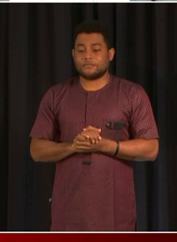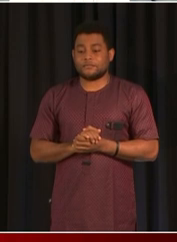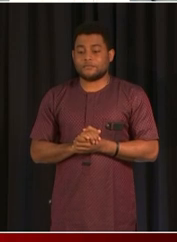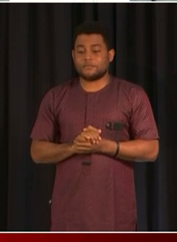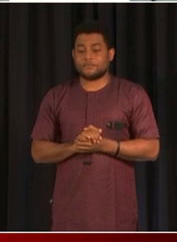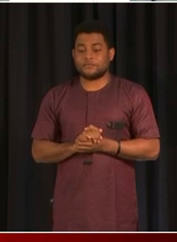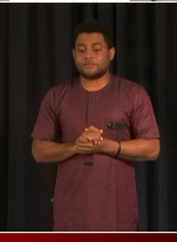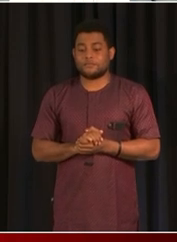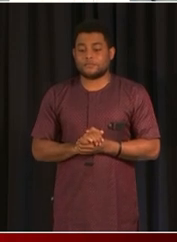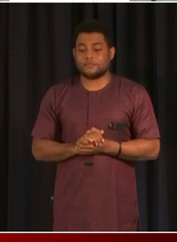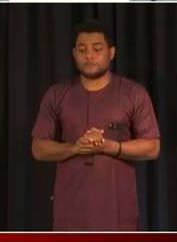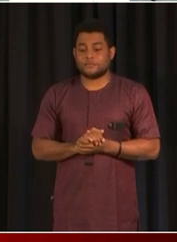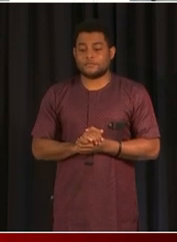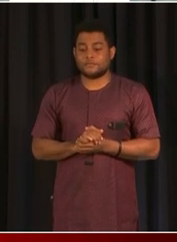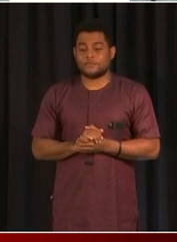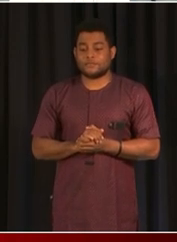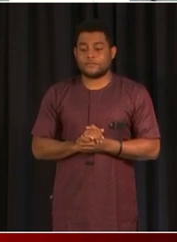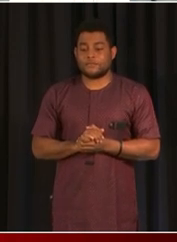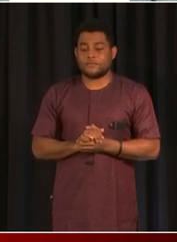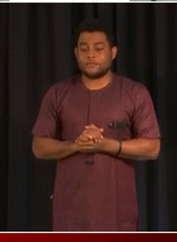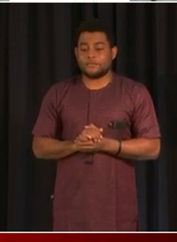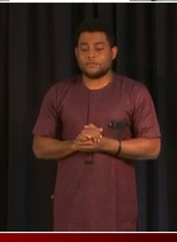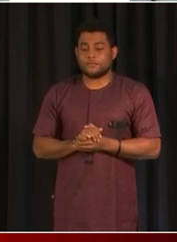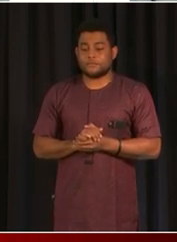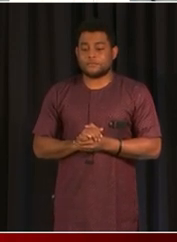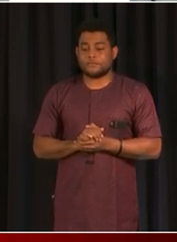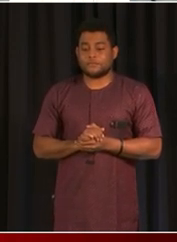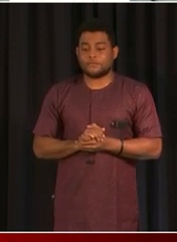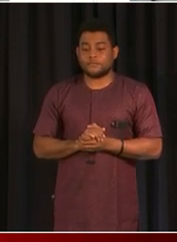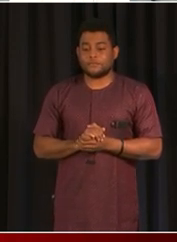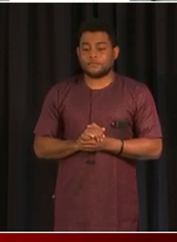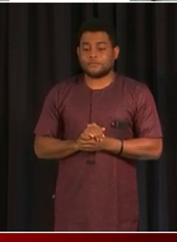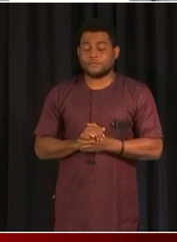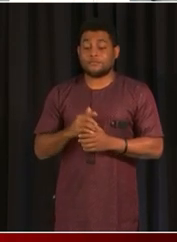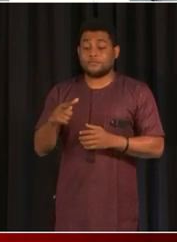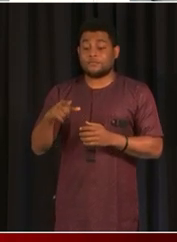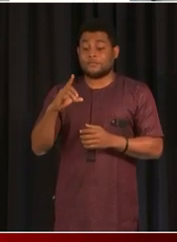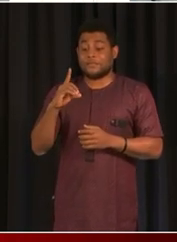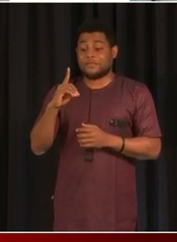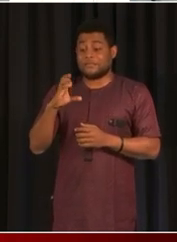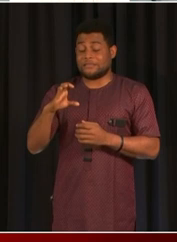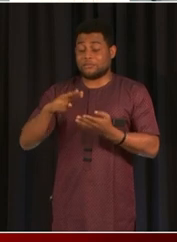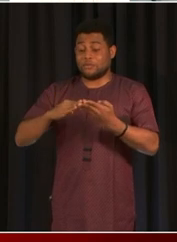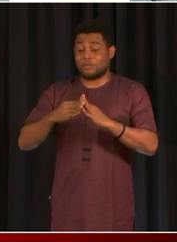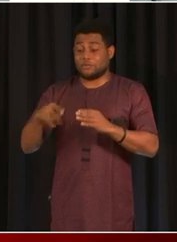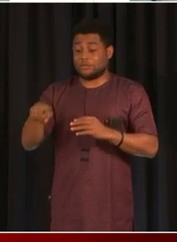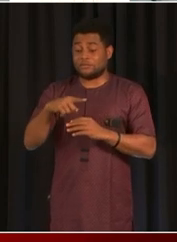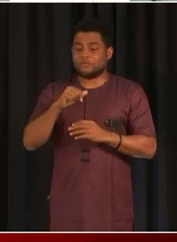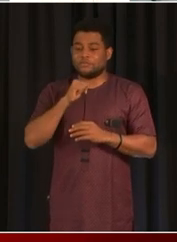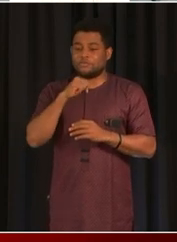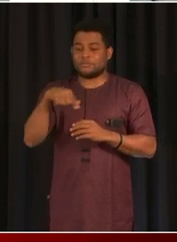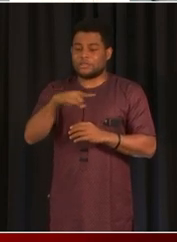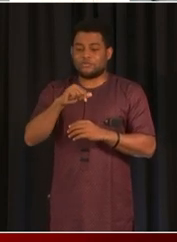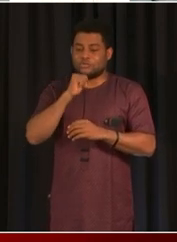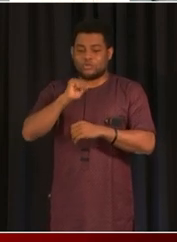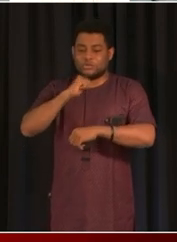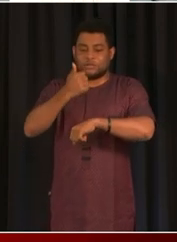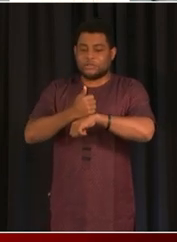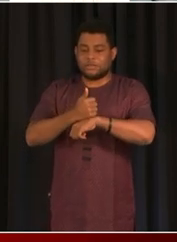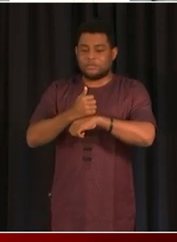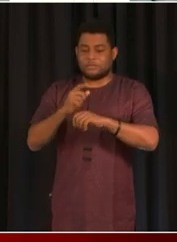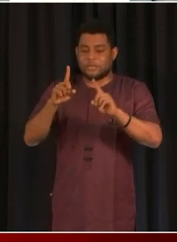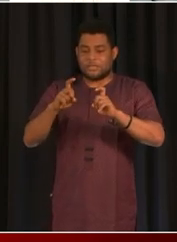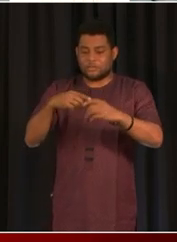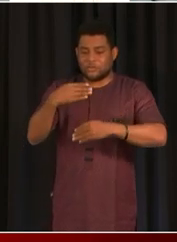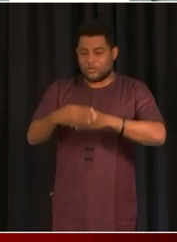not establish a process for people to be tested and provide those test results to us. We are